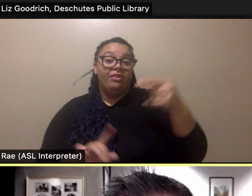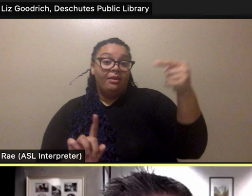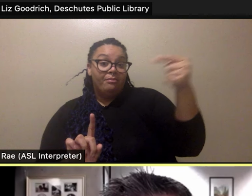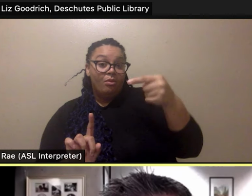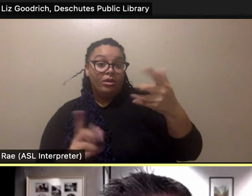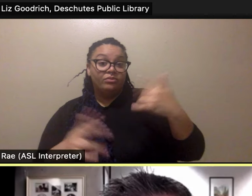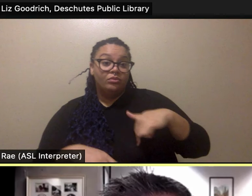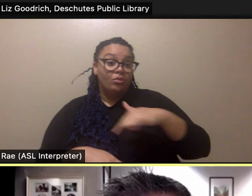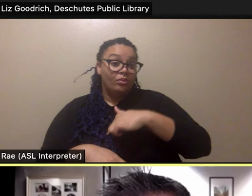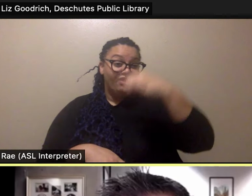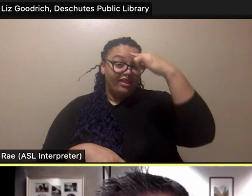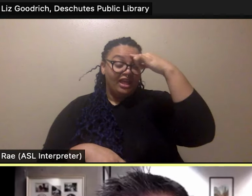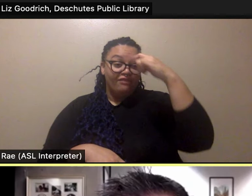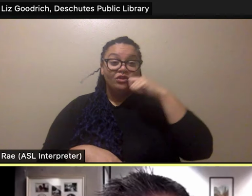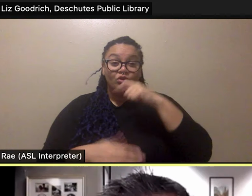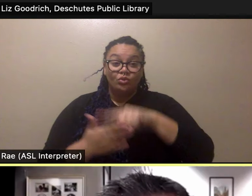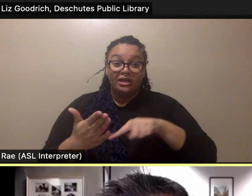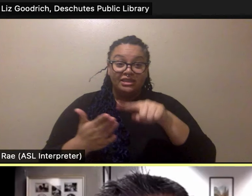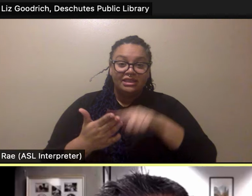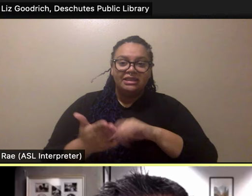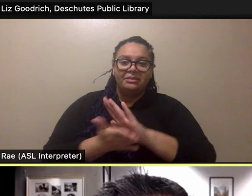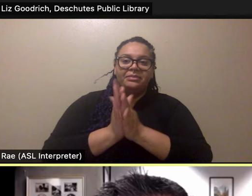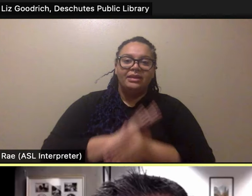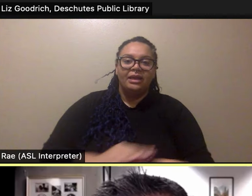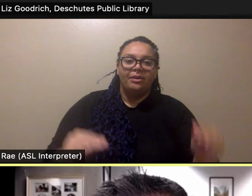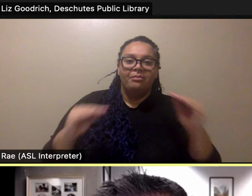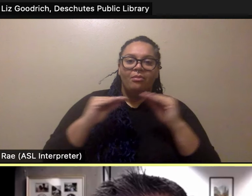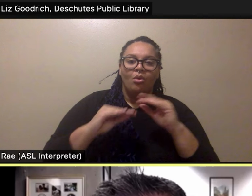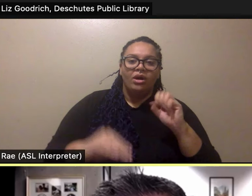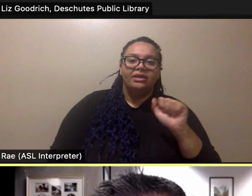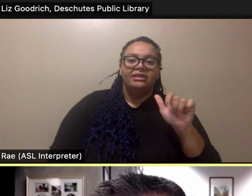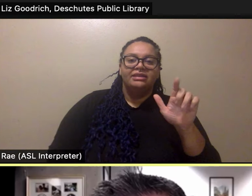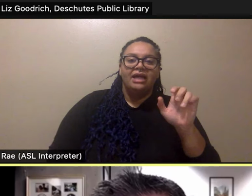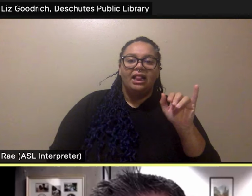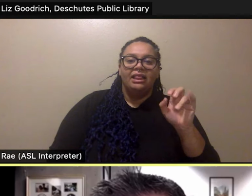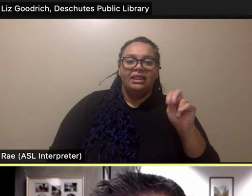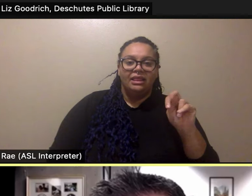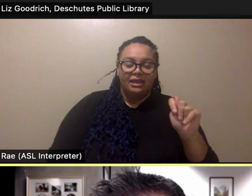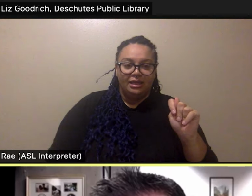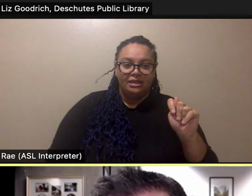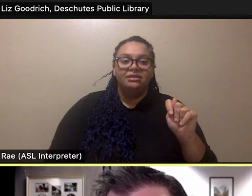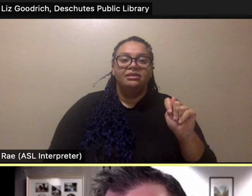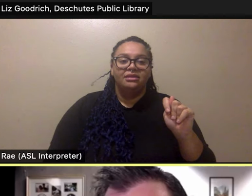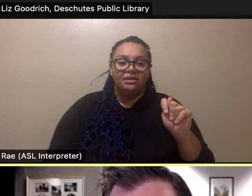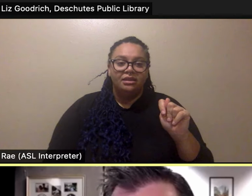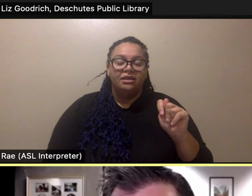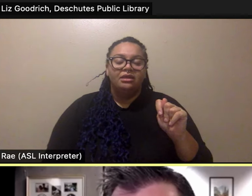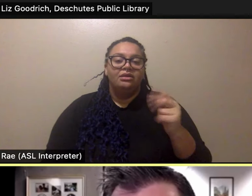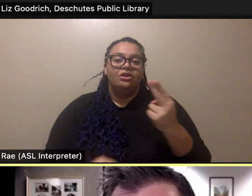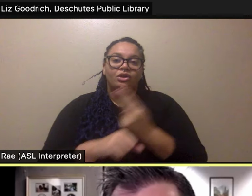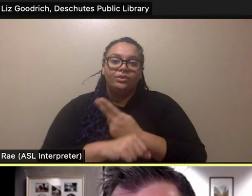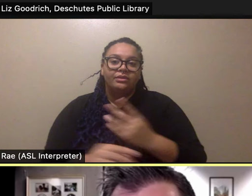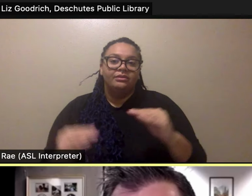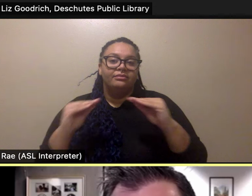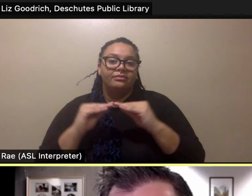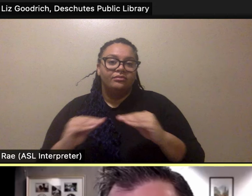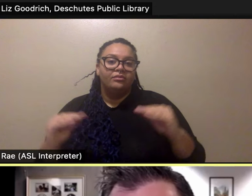of as racism became more salient. Southern defenders of slavery started using more and more what we would recognize